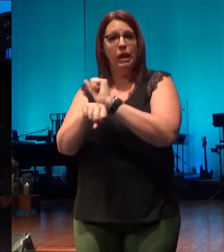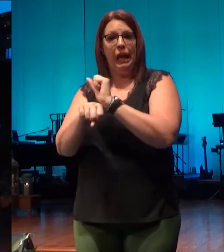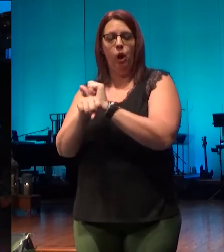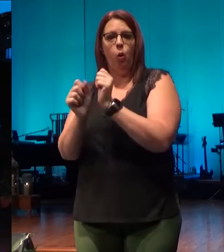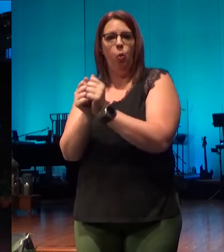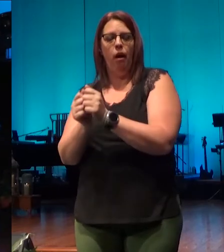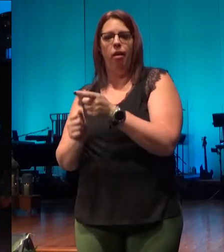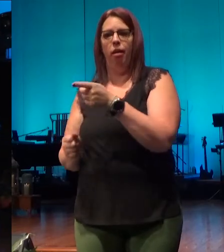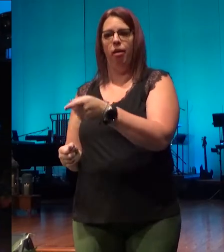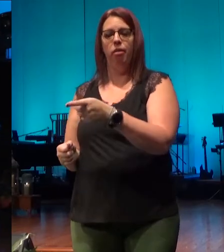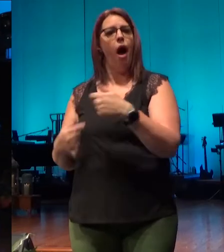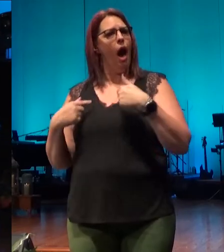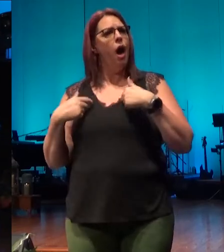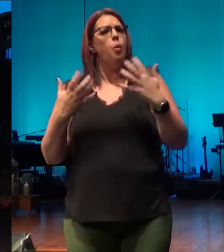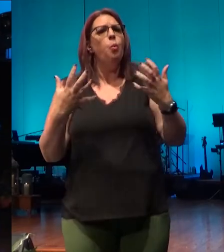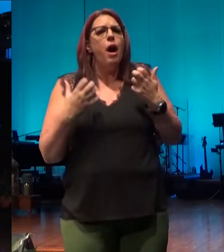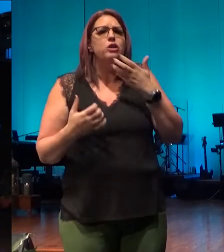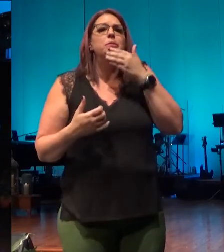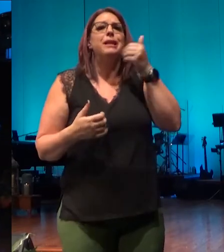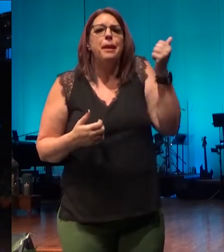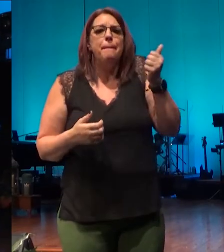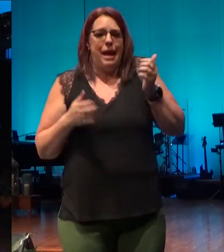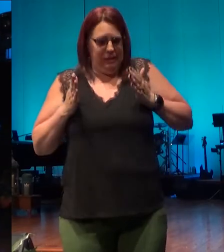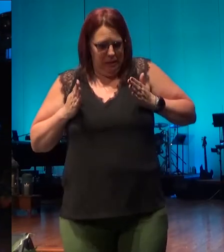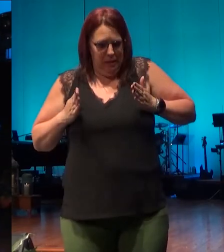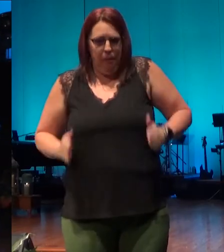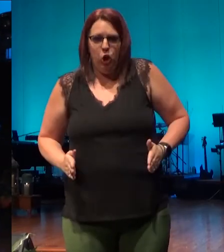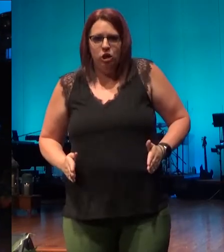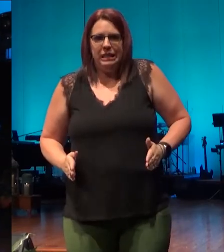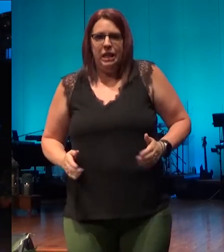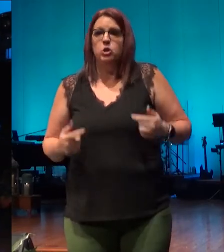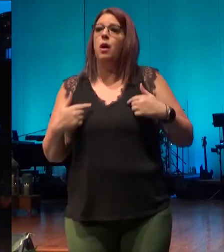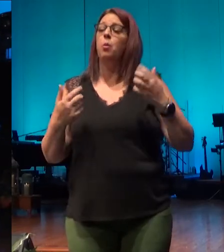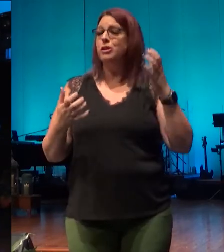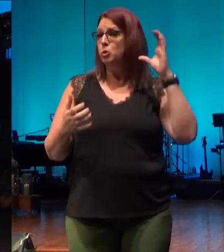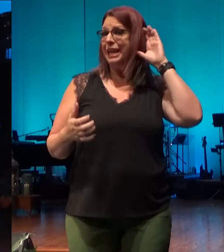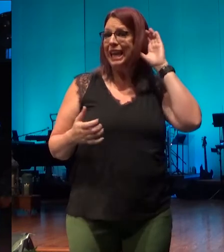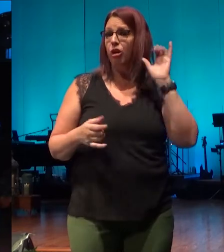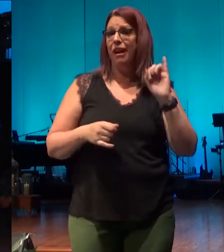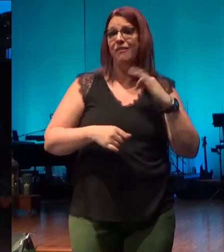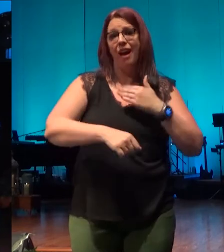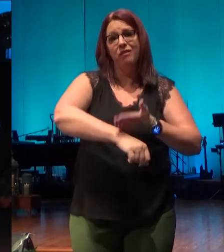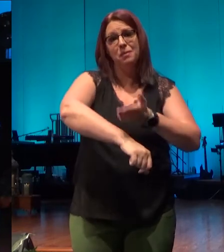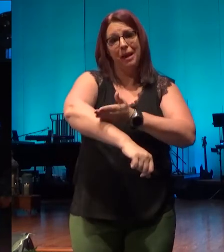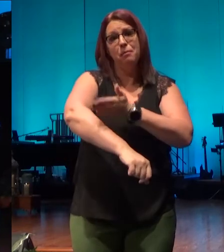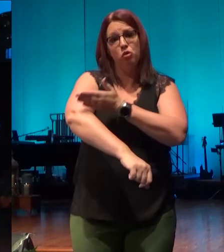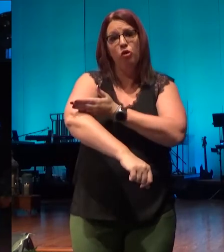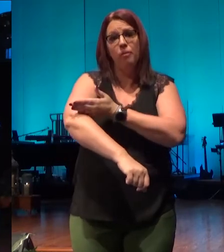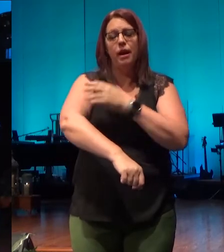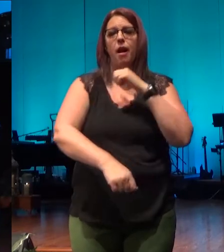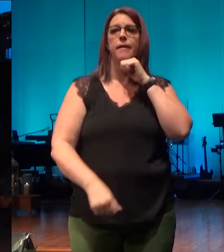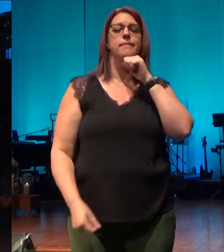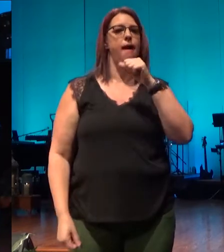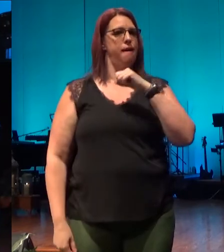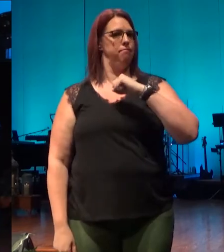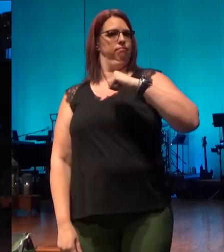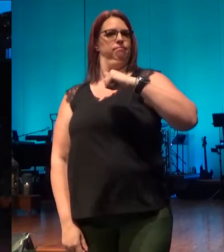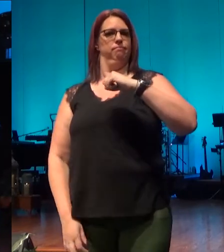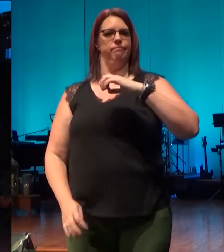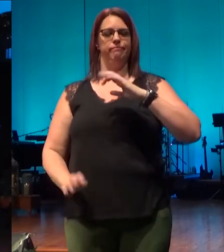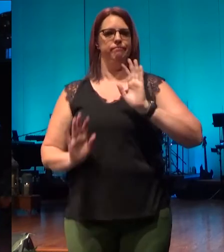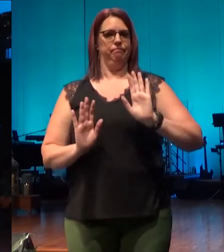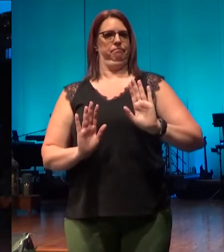to be the best version of myself. Therefore, I want to hear if I need to make improvements and not be defensive or push it